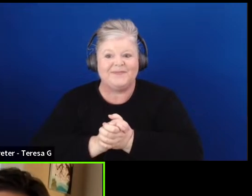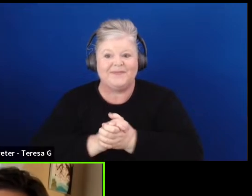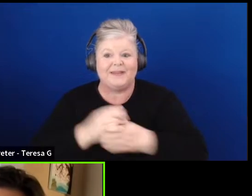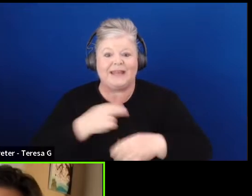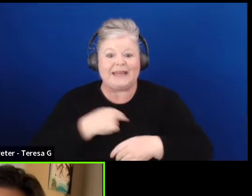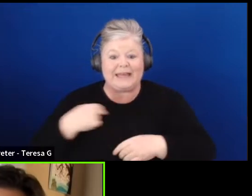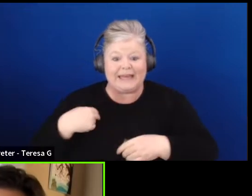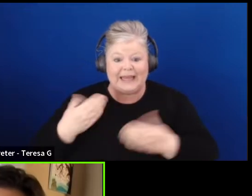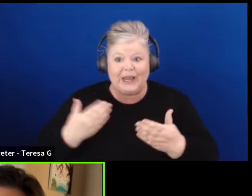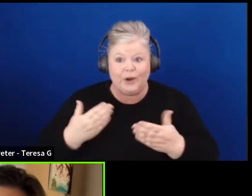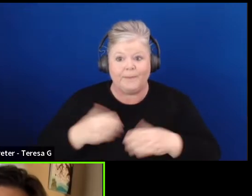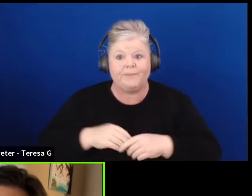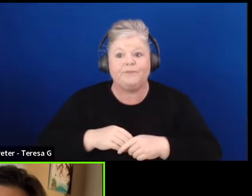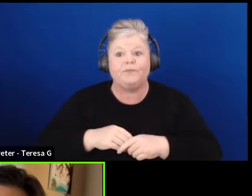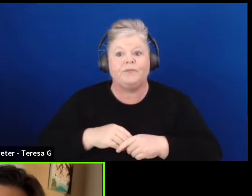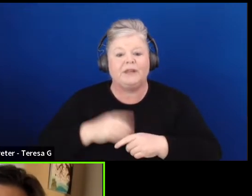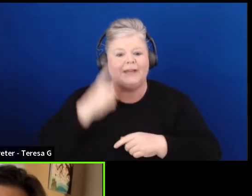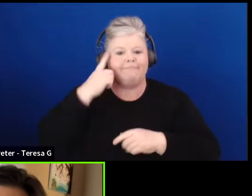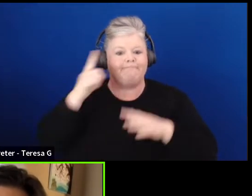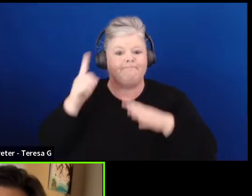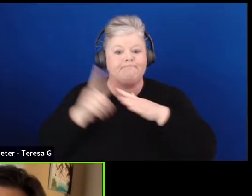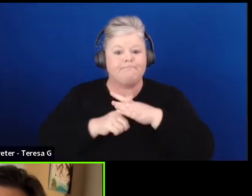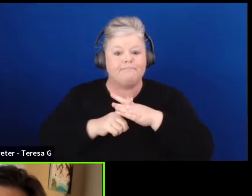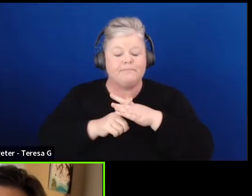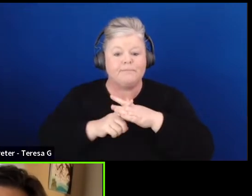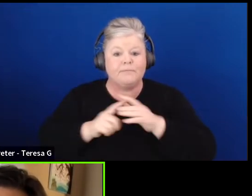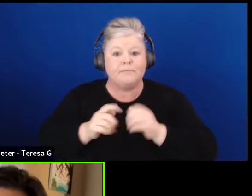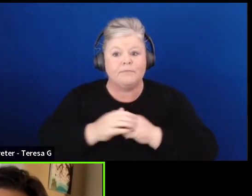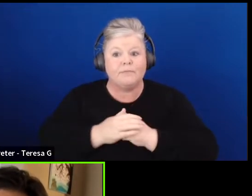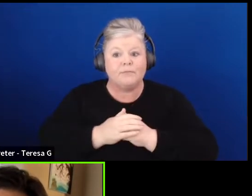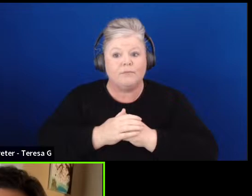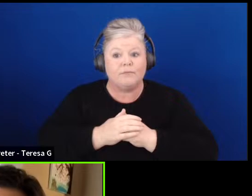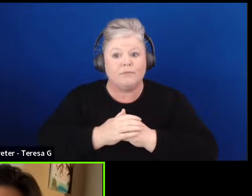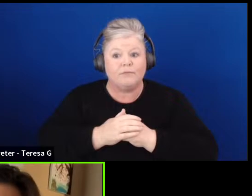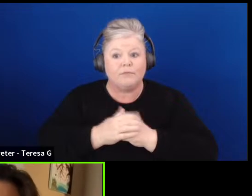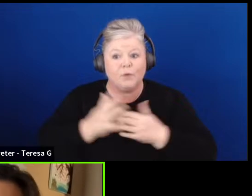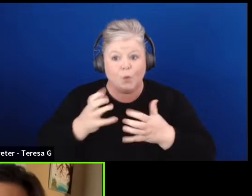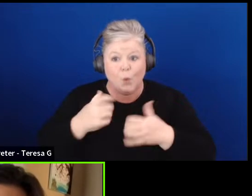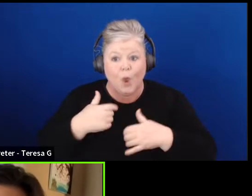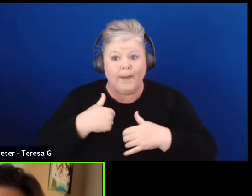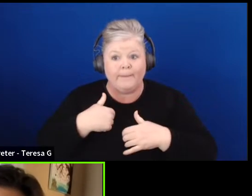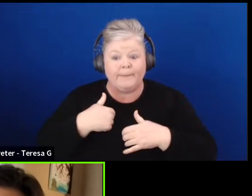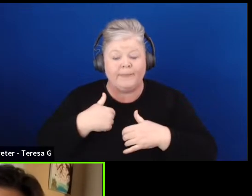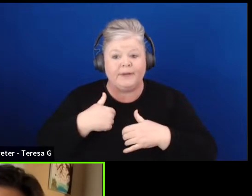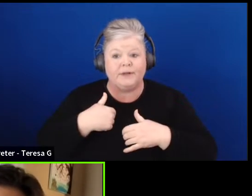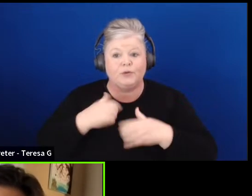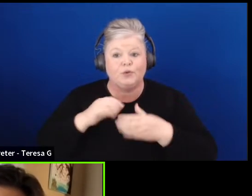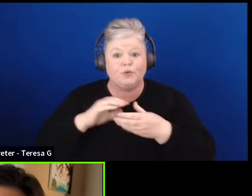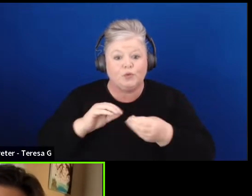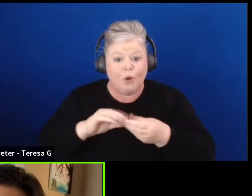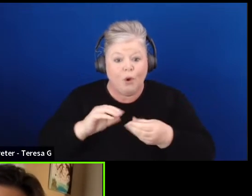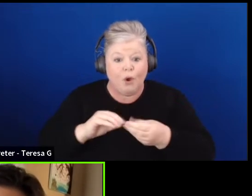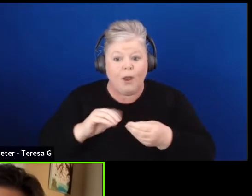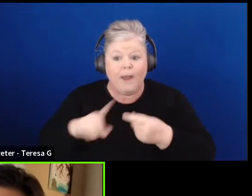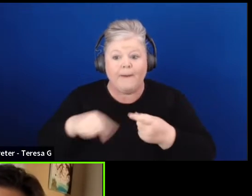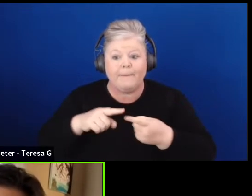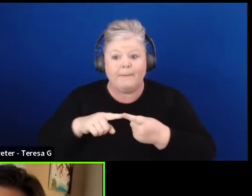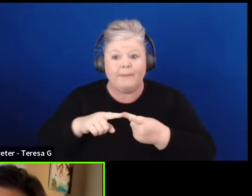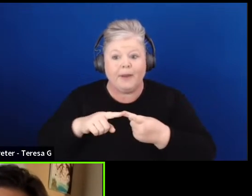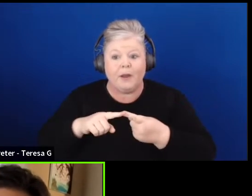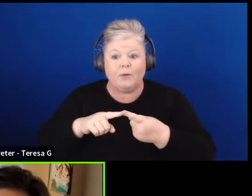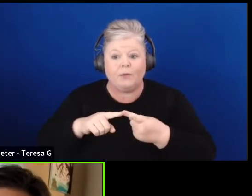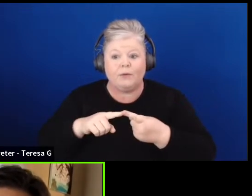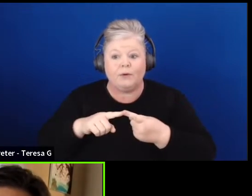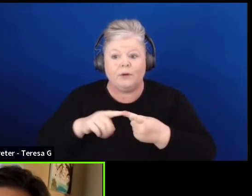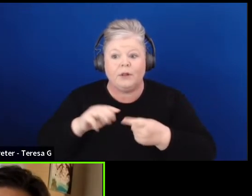would you like? I just remembered. Would you like me to talk a little bit about the McAlpin